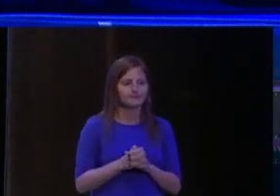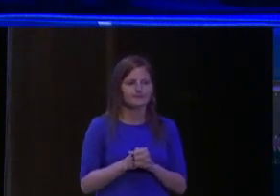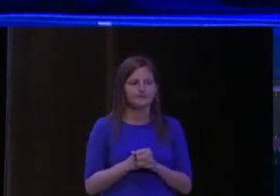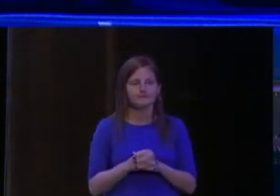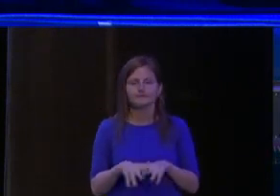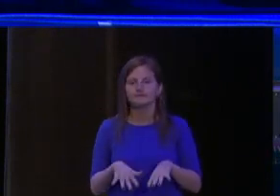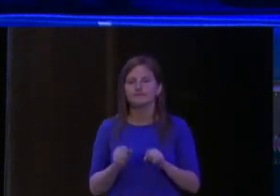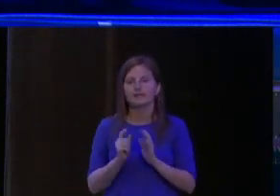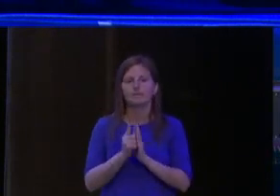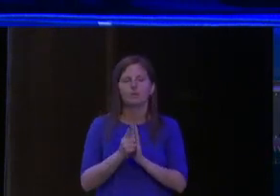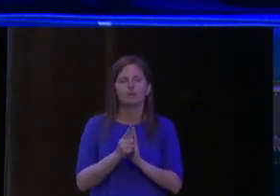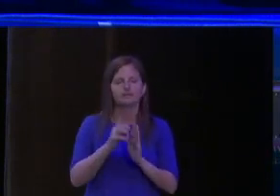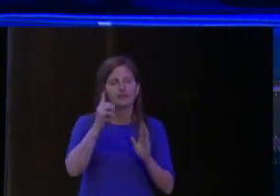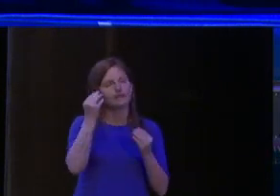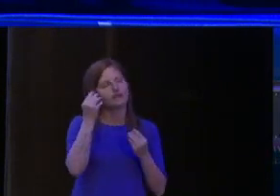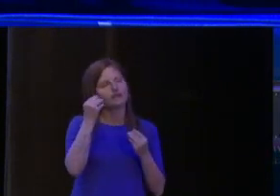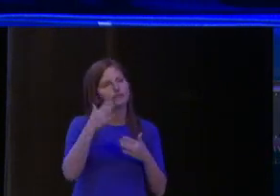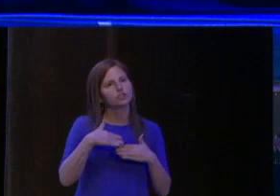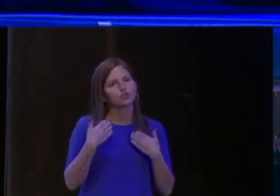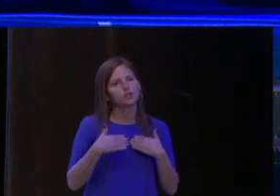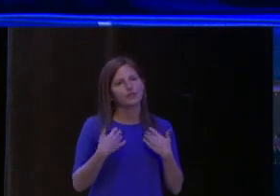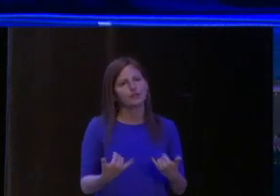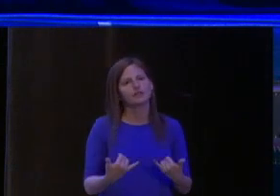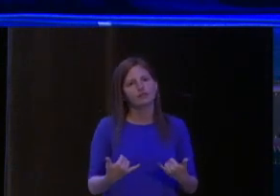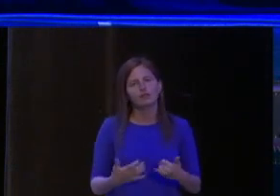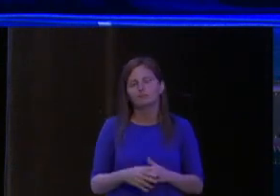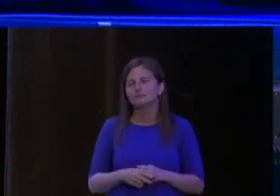Take a moment and return to joy. Think of something that brings you joy right now.